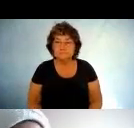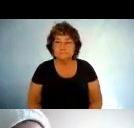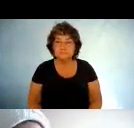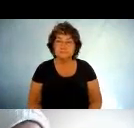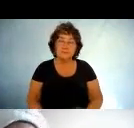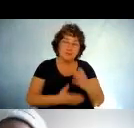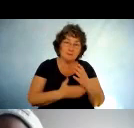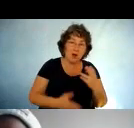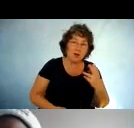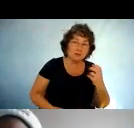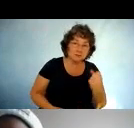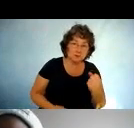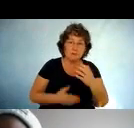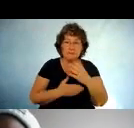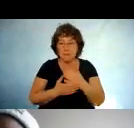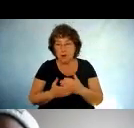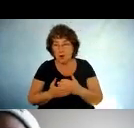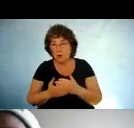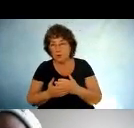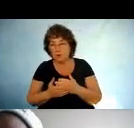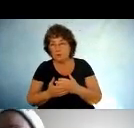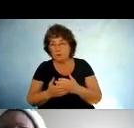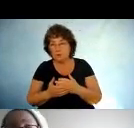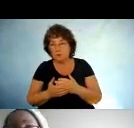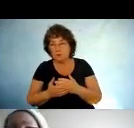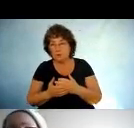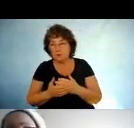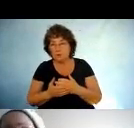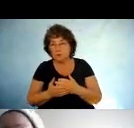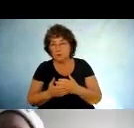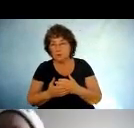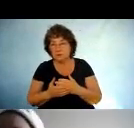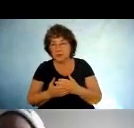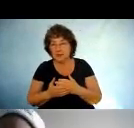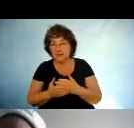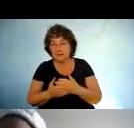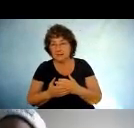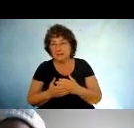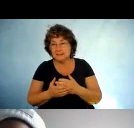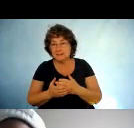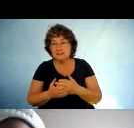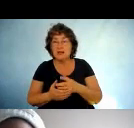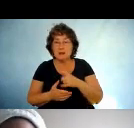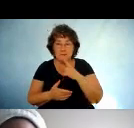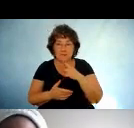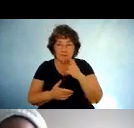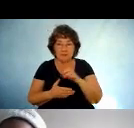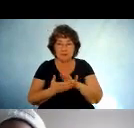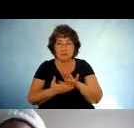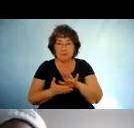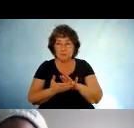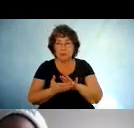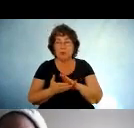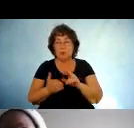school and part um yeah, it was a public school education